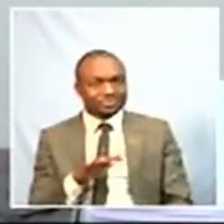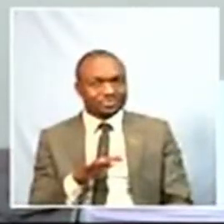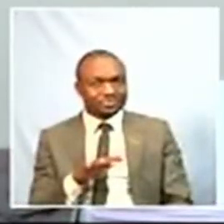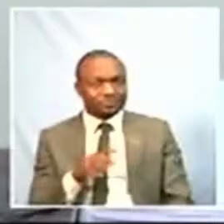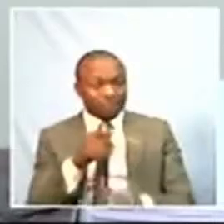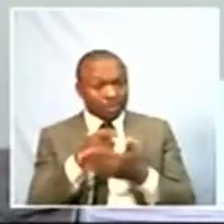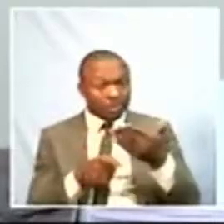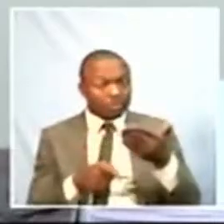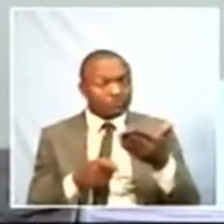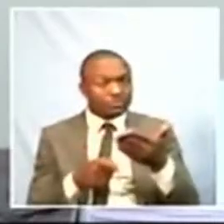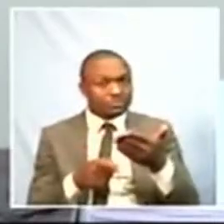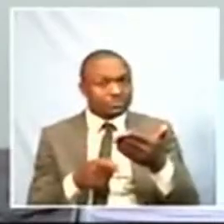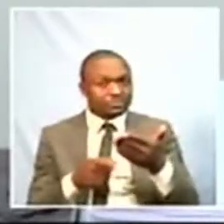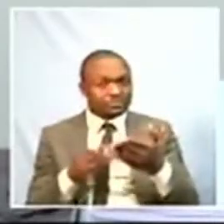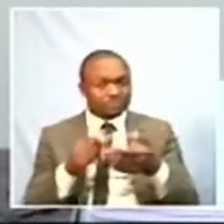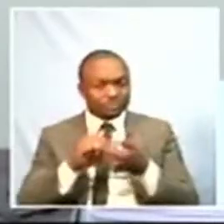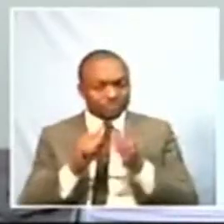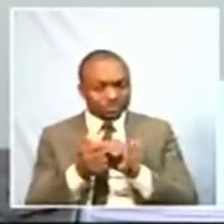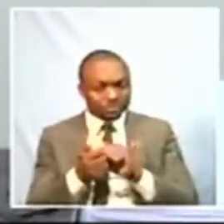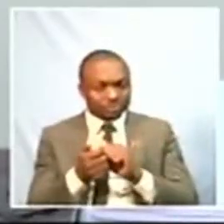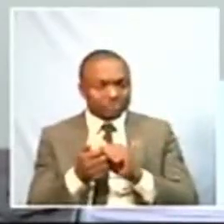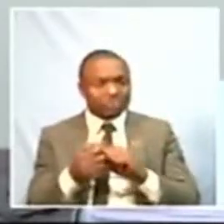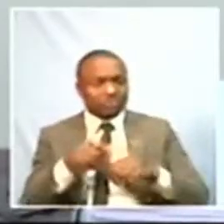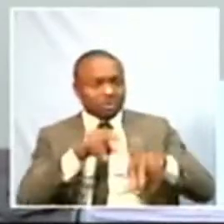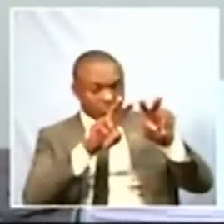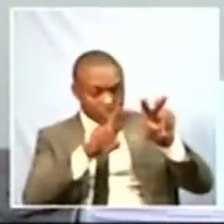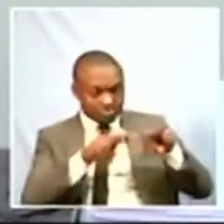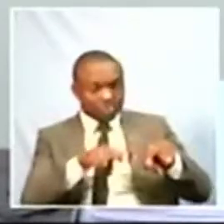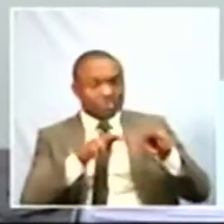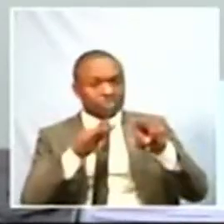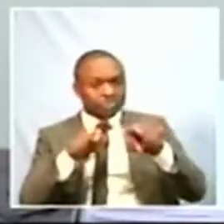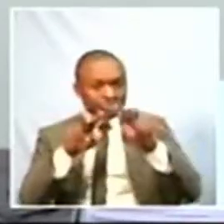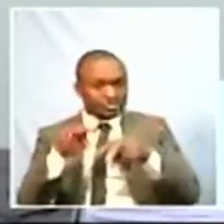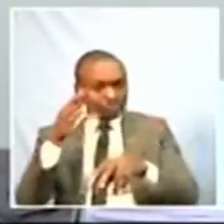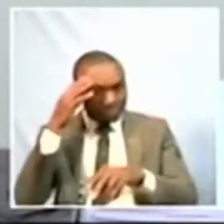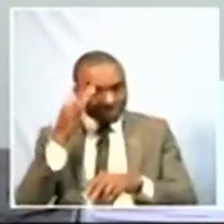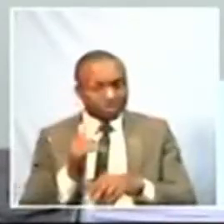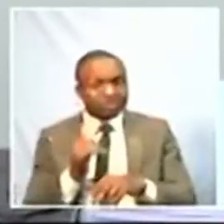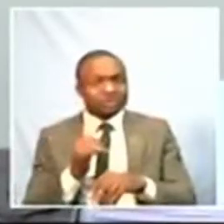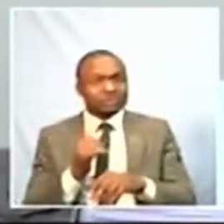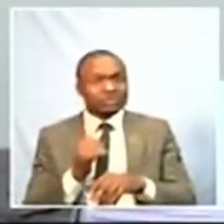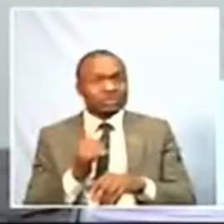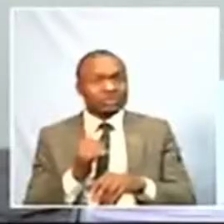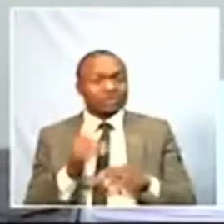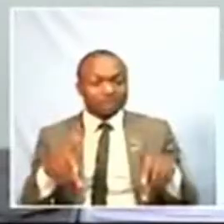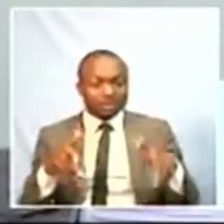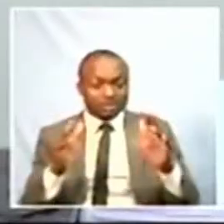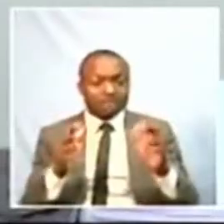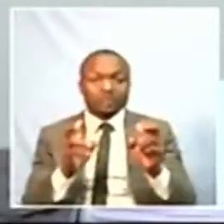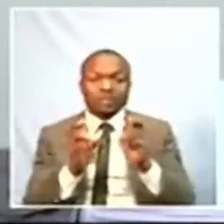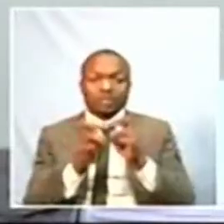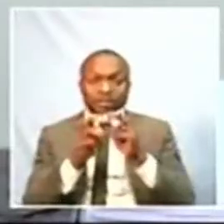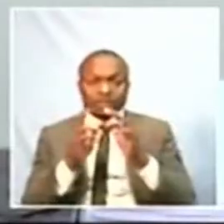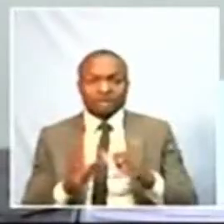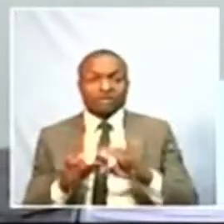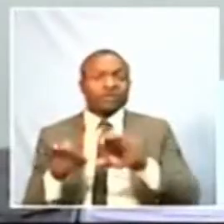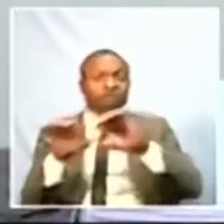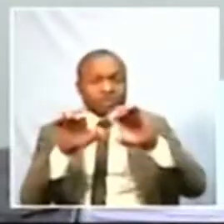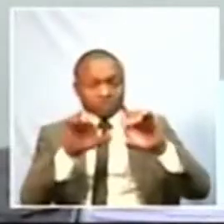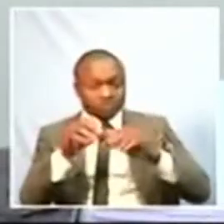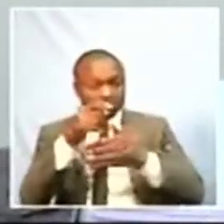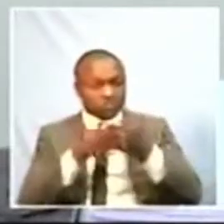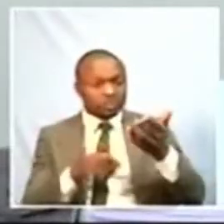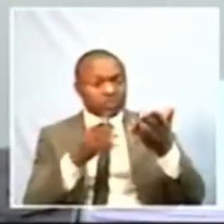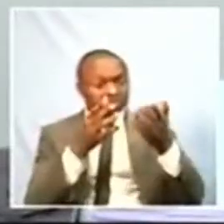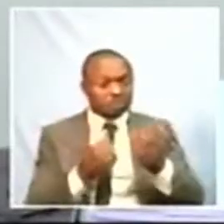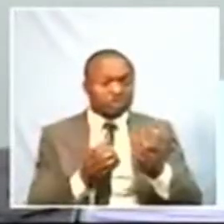What has been the problem in monitoring? Why were we letting the contractors to be doing whatever they want to do?